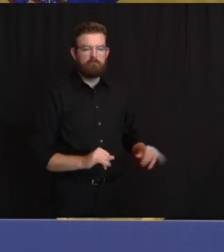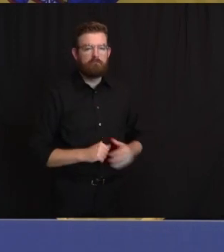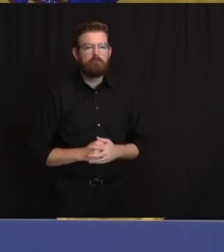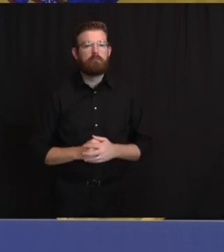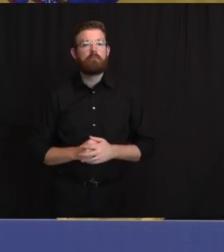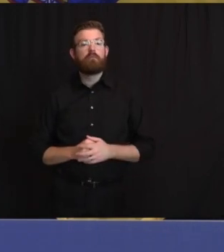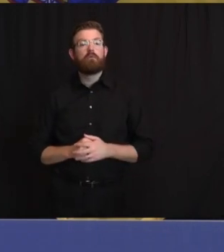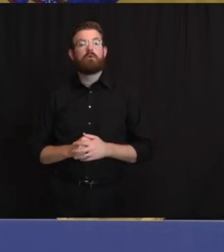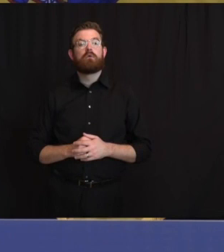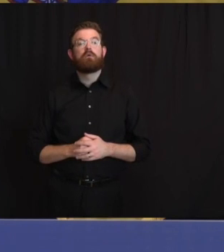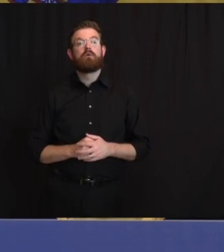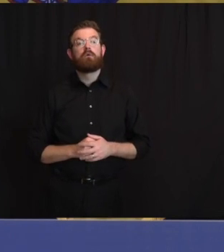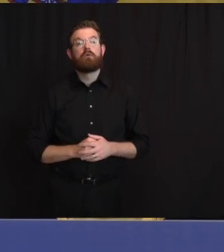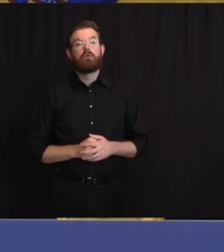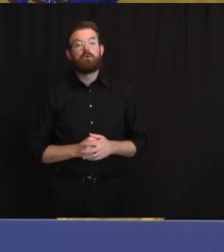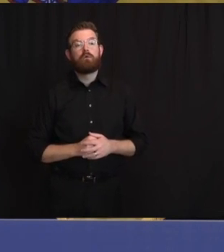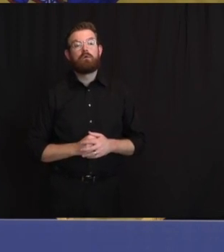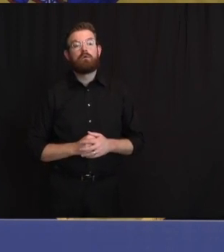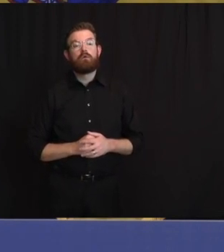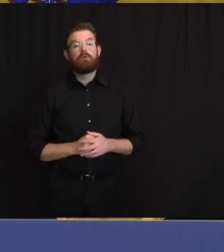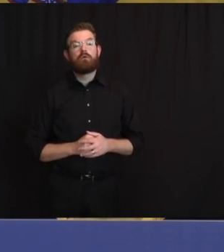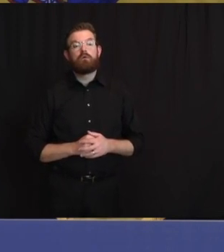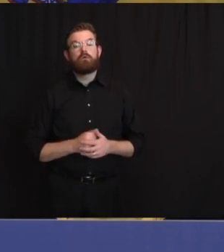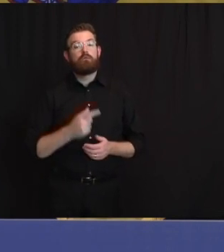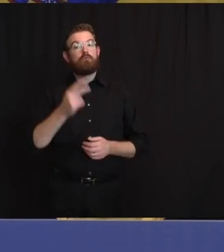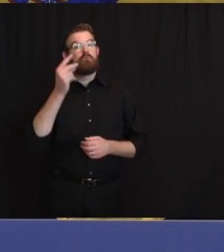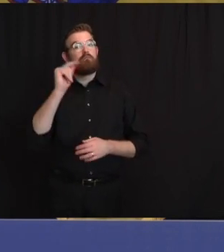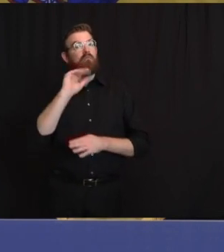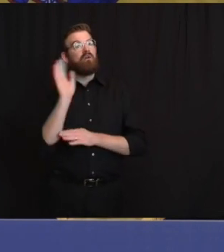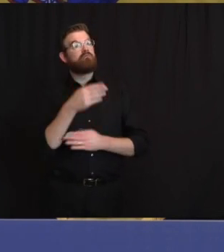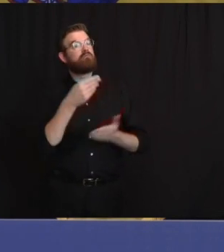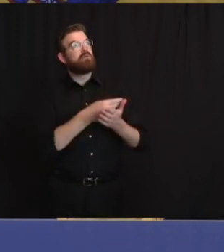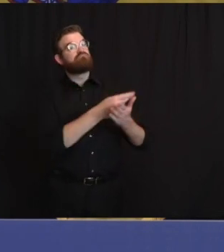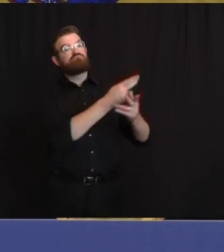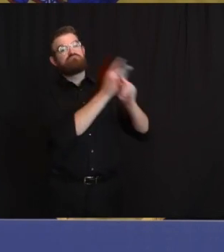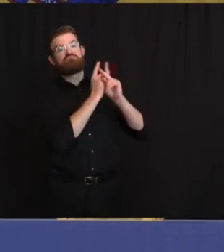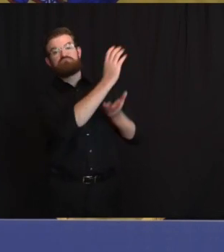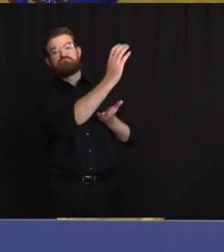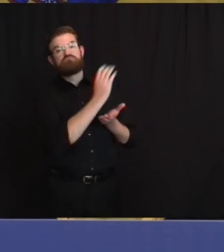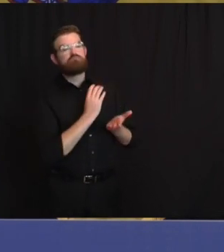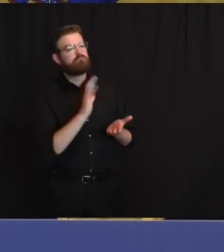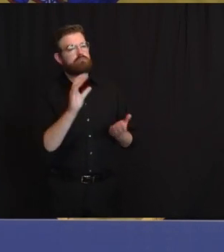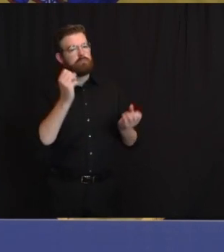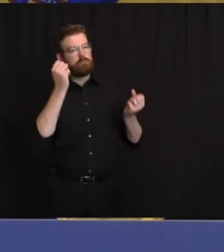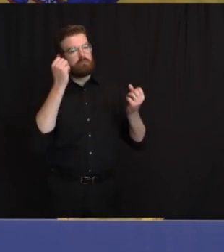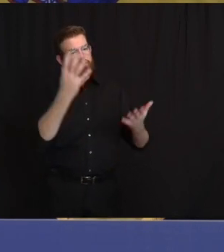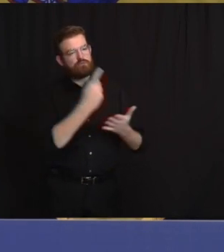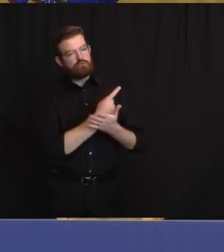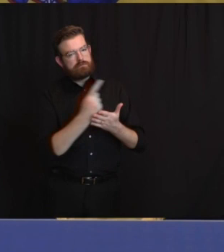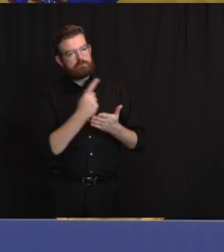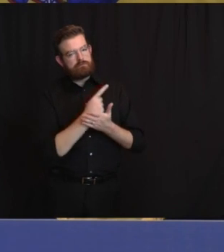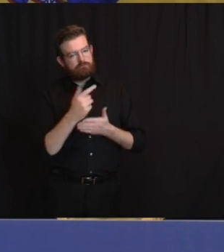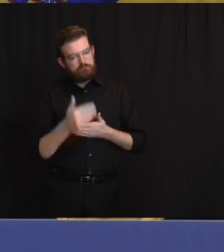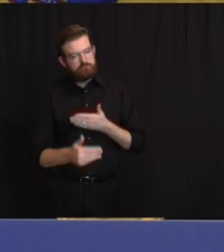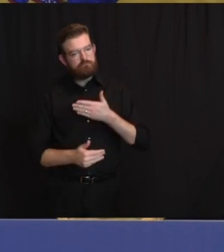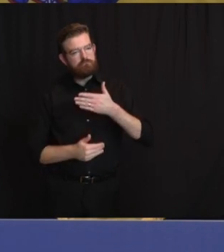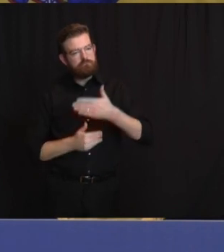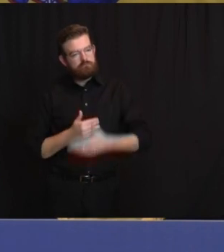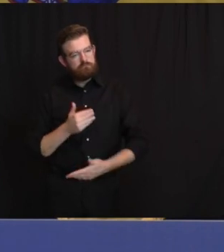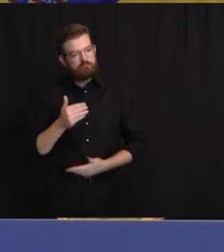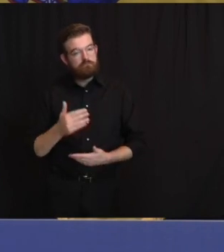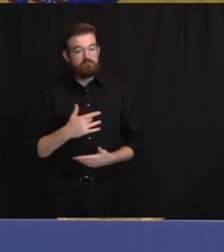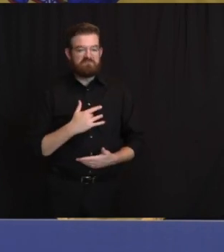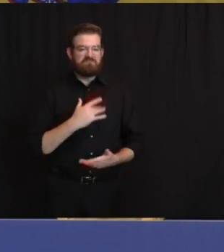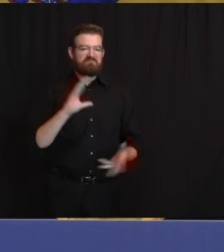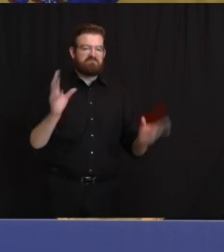going to be a many-week process. We had guessed that it might take as much as 12 weeks